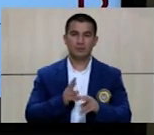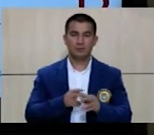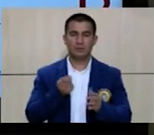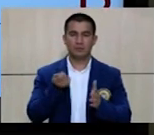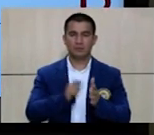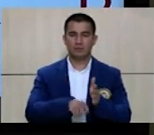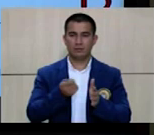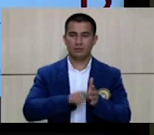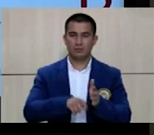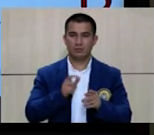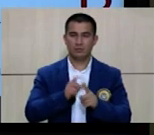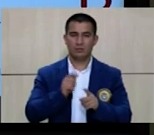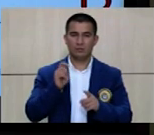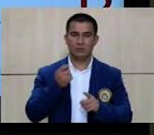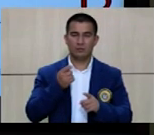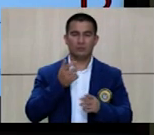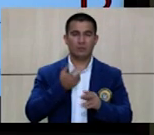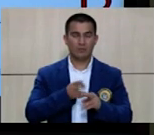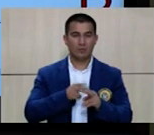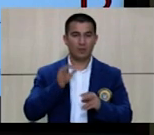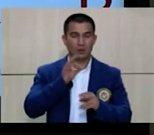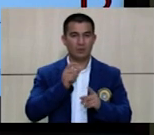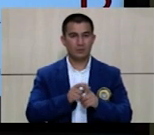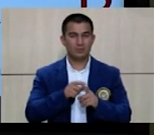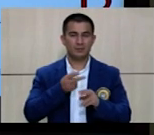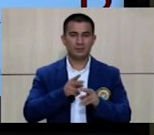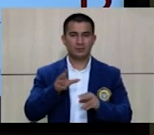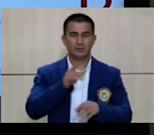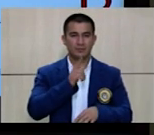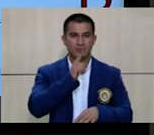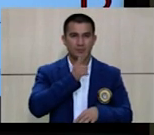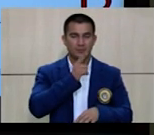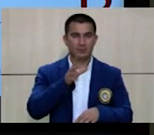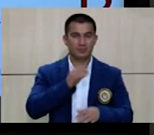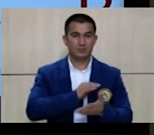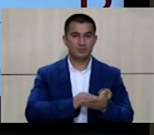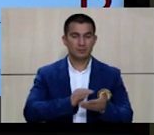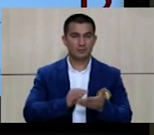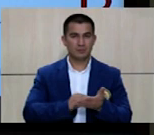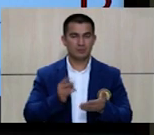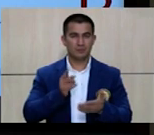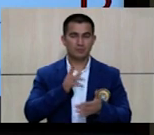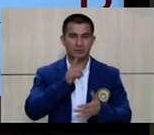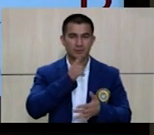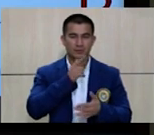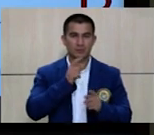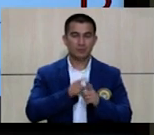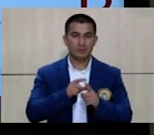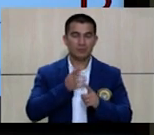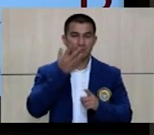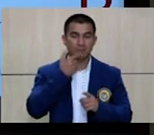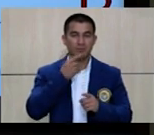so'zlar. Siz ham masala o'qiyotganingizda qo'lingizdan qalam bilan o'qing va kalit so'zlarni tagiga chizib